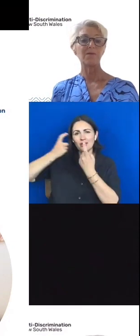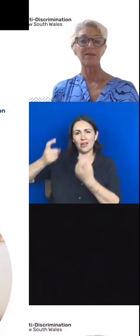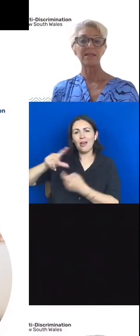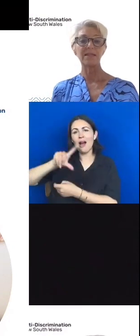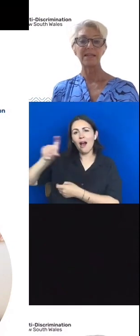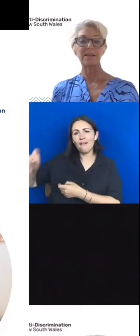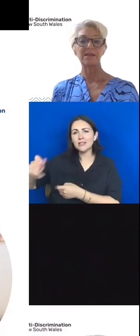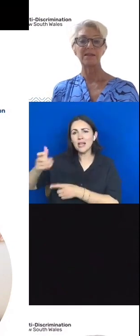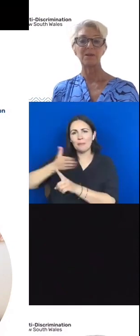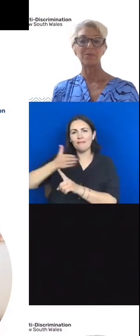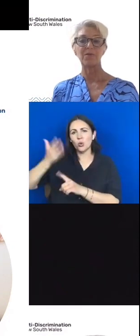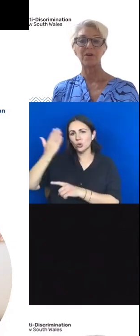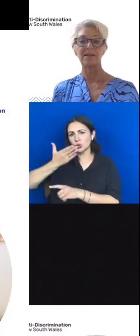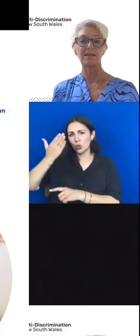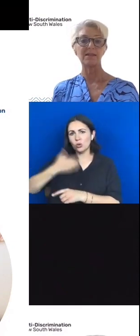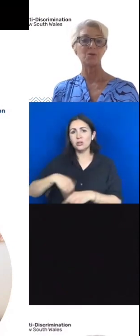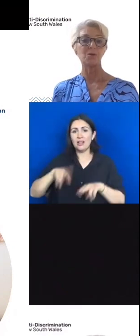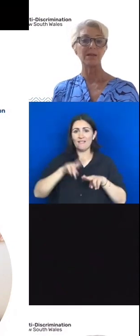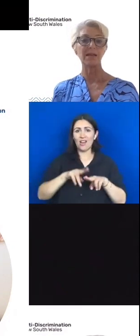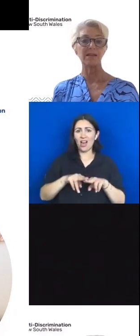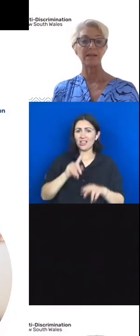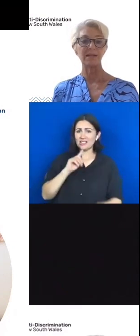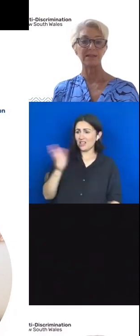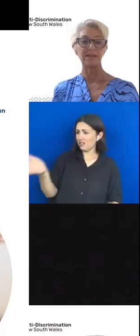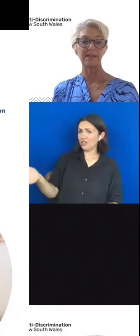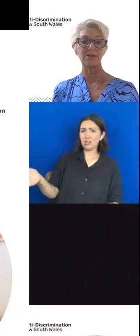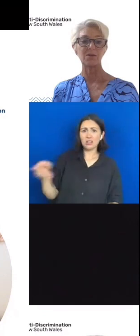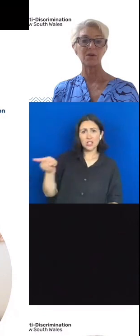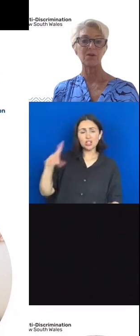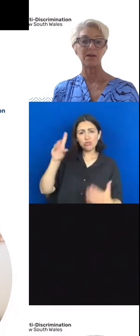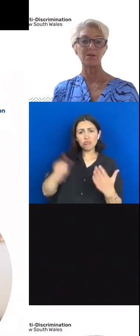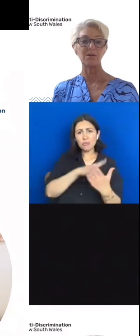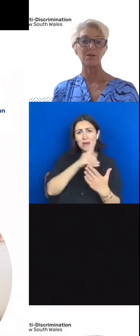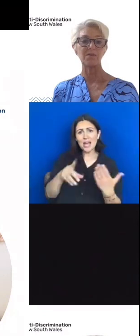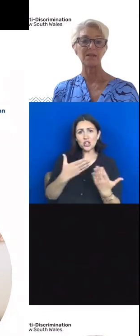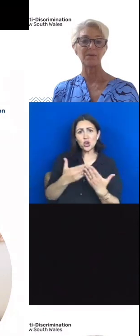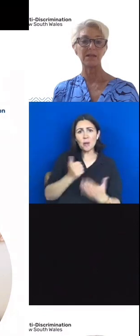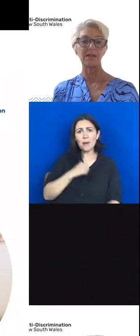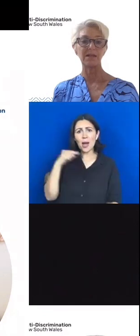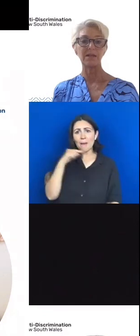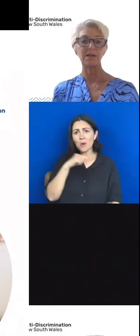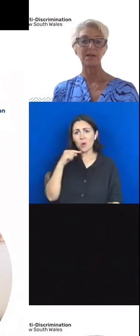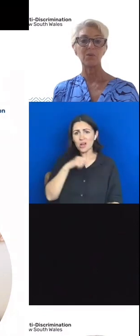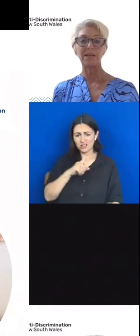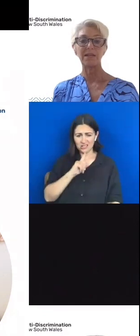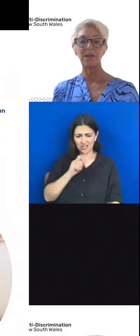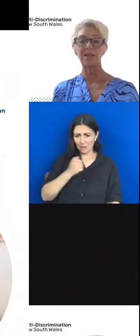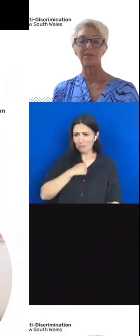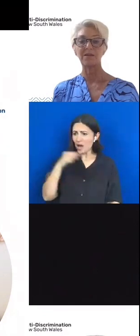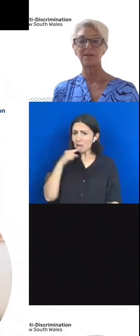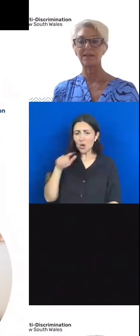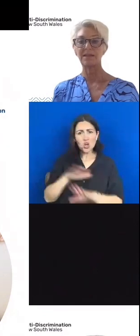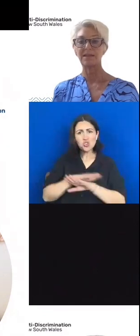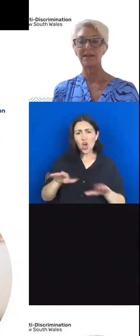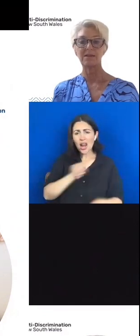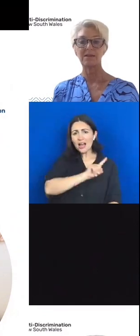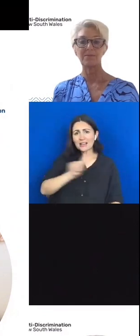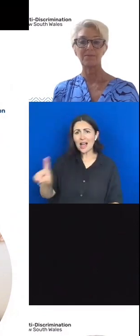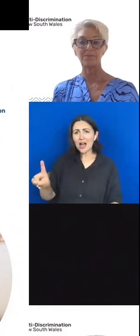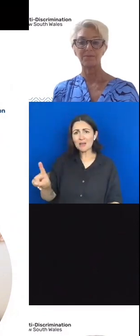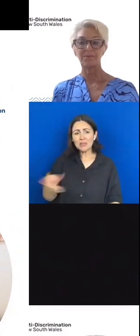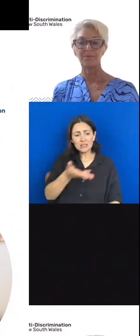Emil's father stated that the provider discriminated against his son on the ground of disability when he was given this